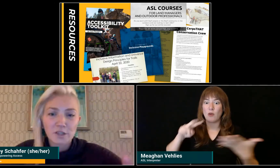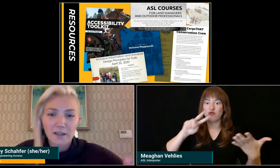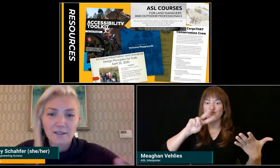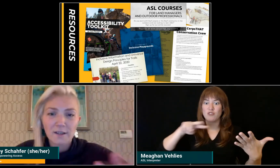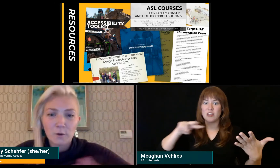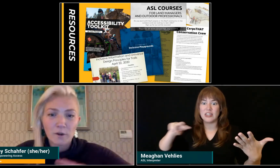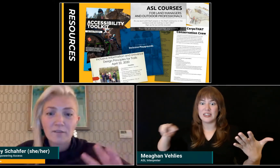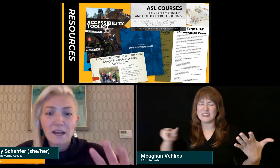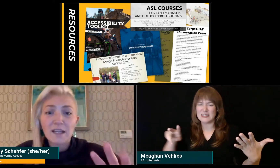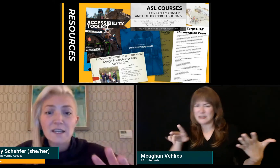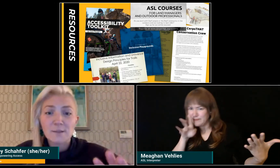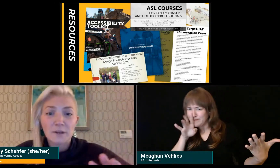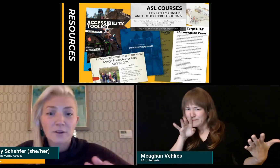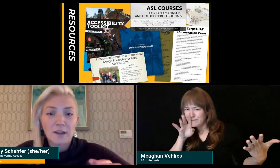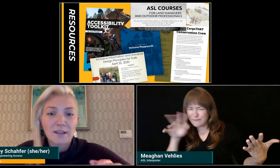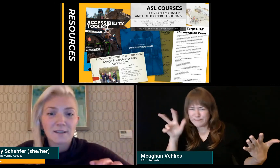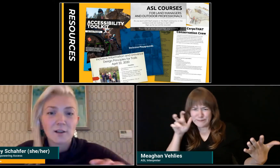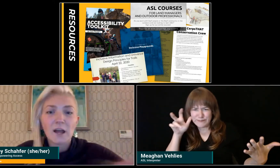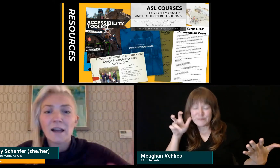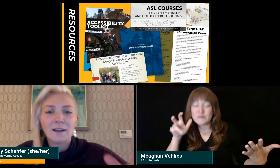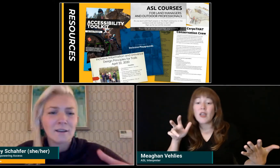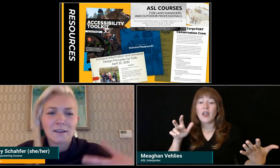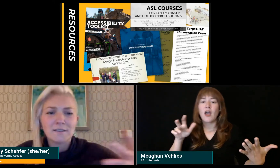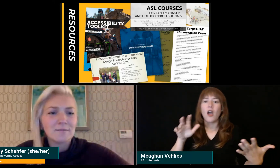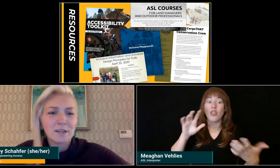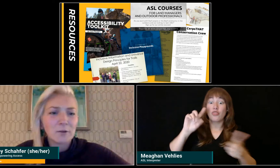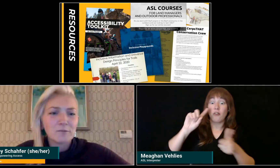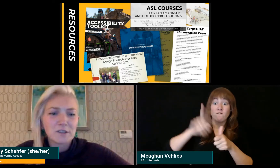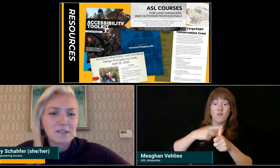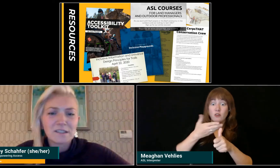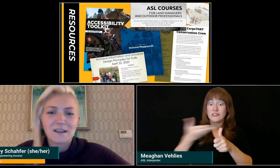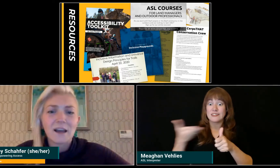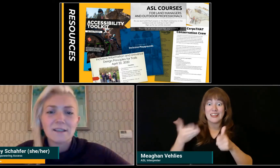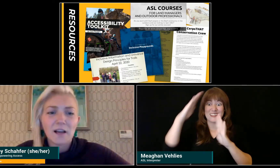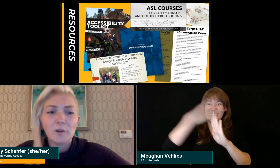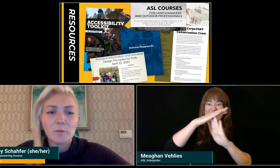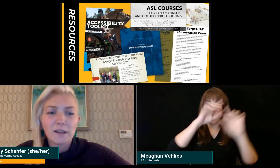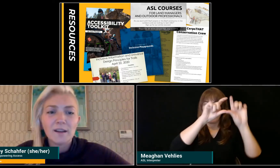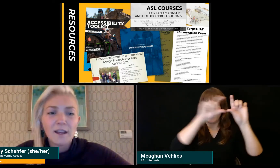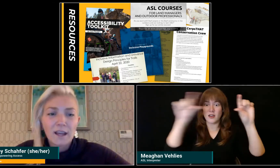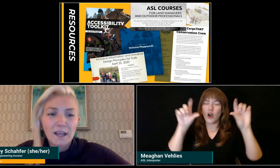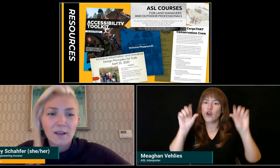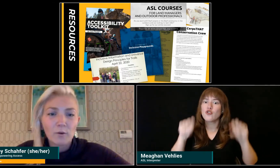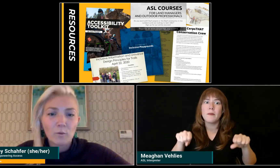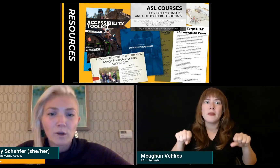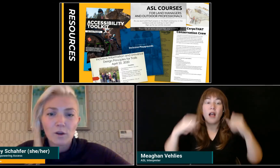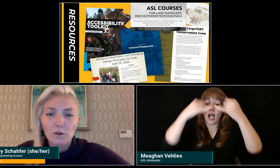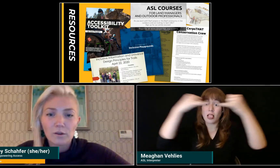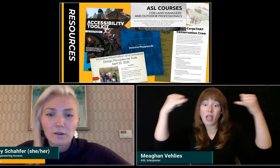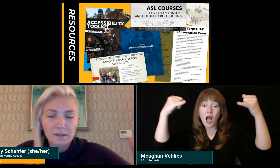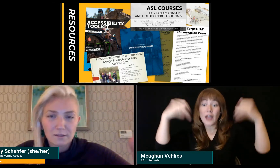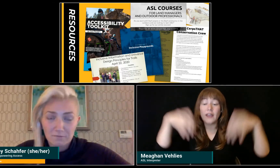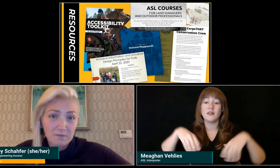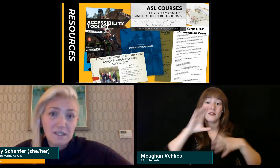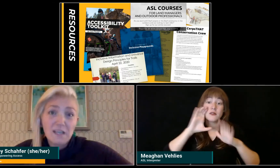first object, whatever that is, whether that's a line, just a designed element, it will say